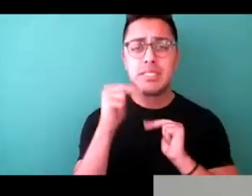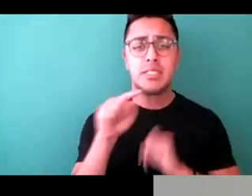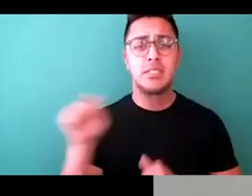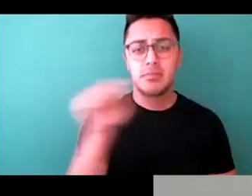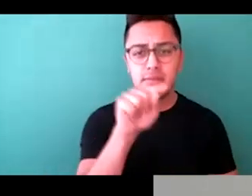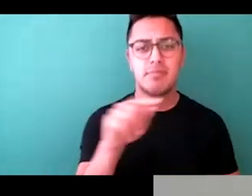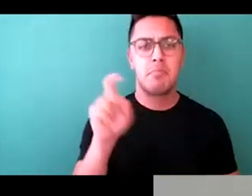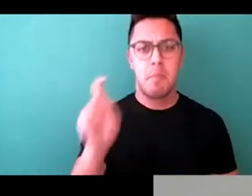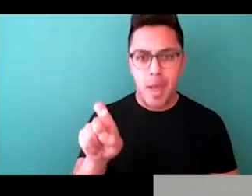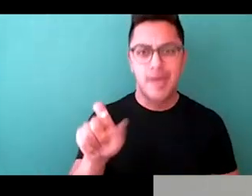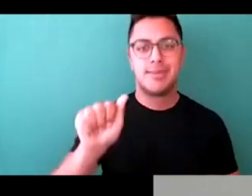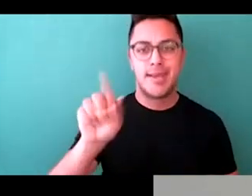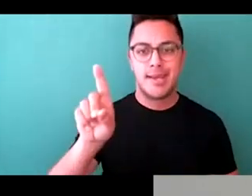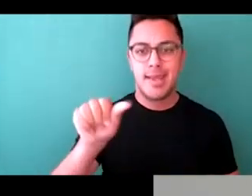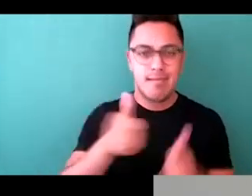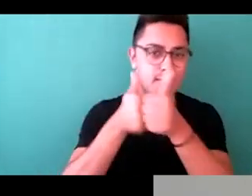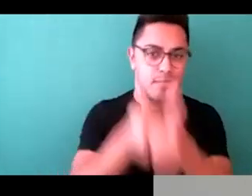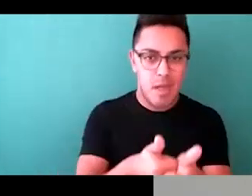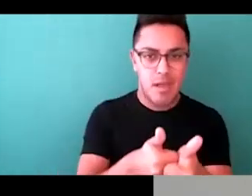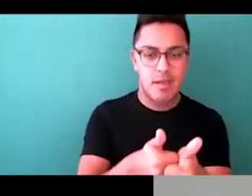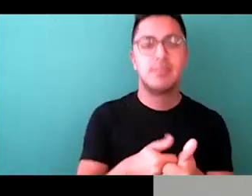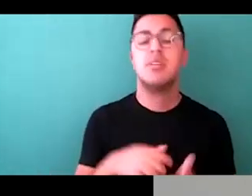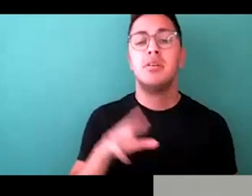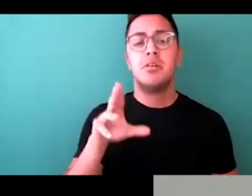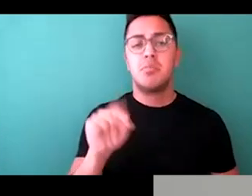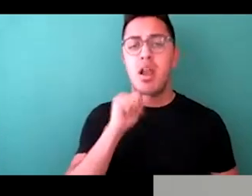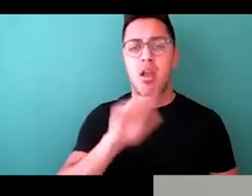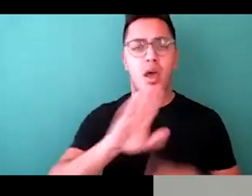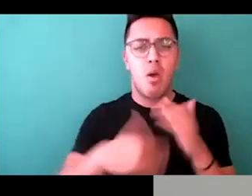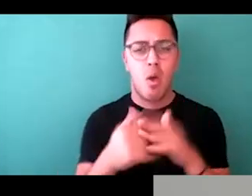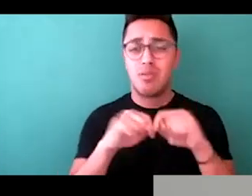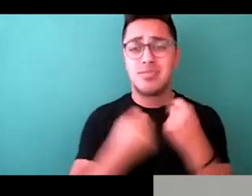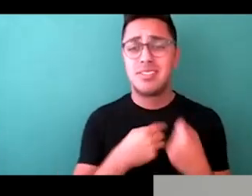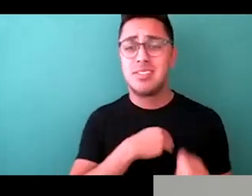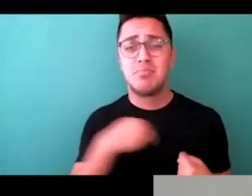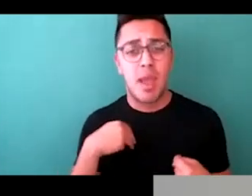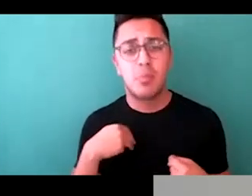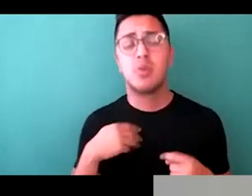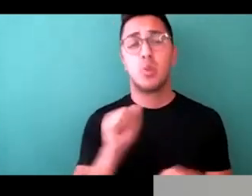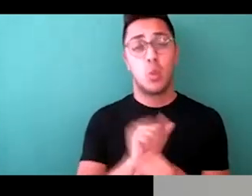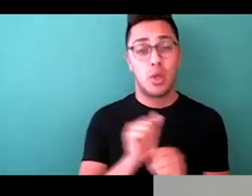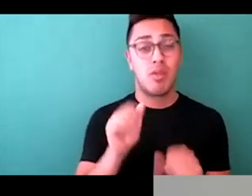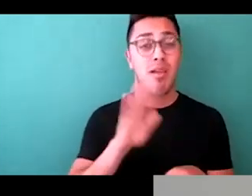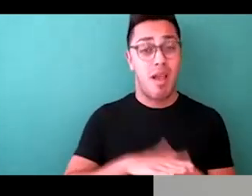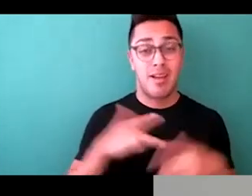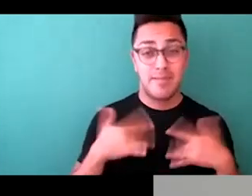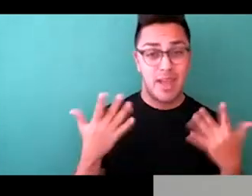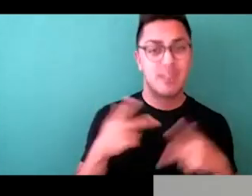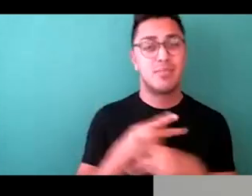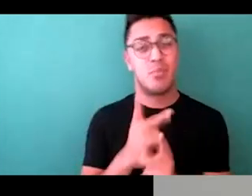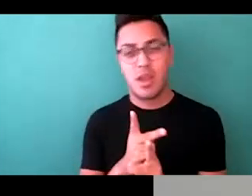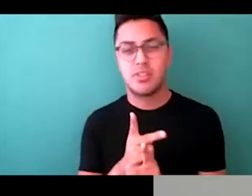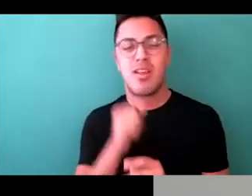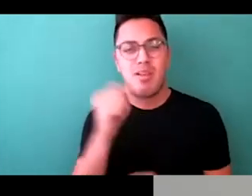be ADA compliance, but not all the team members who are working with you on events and production are as familiar with this